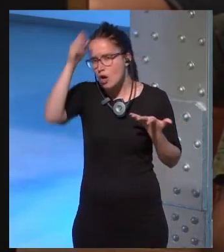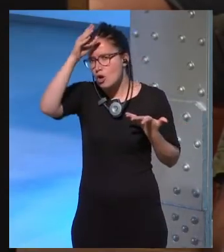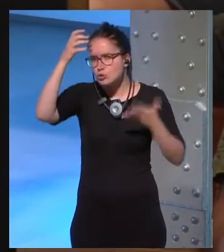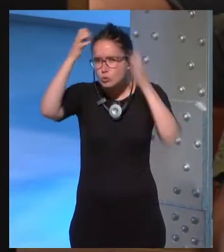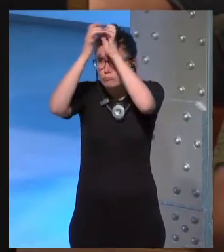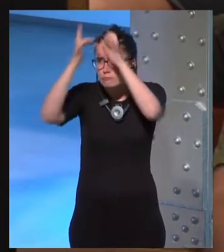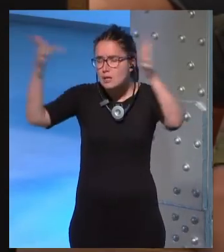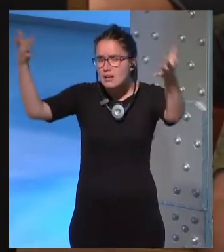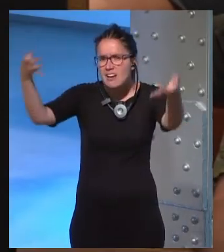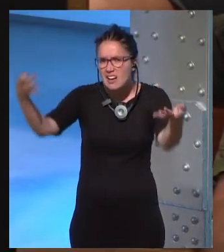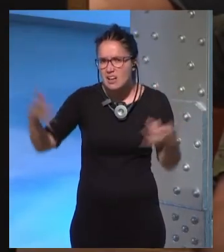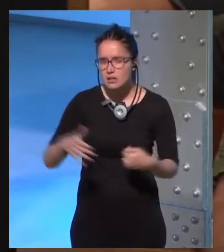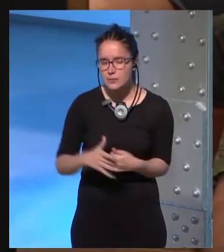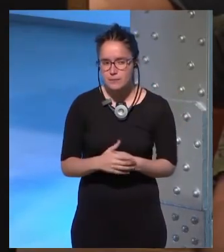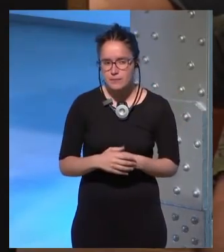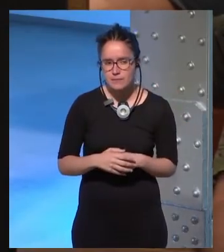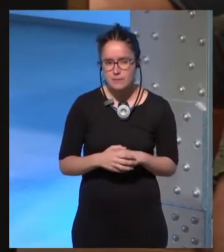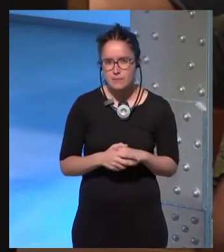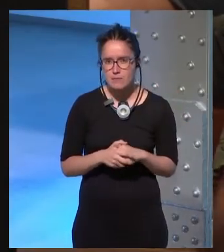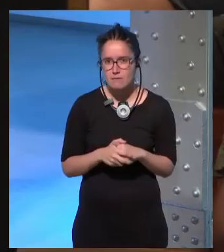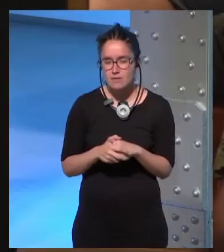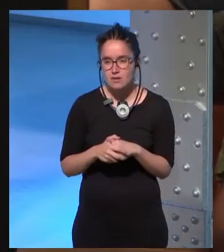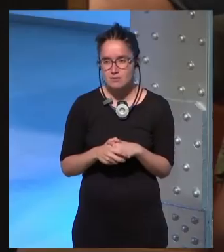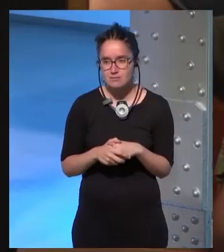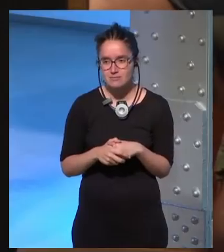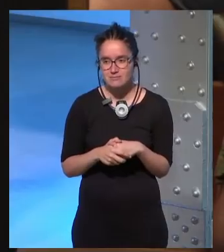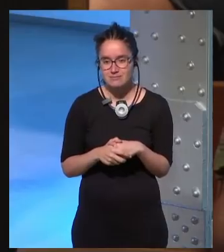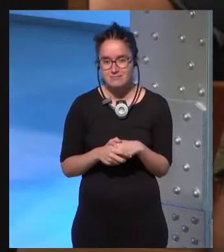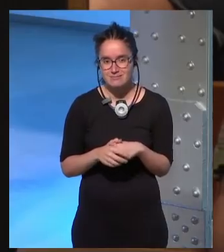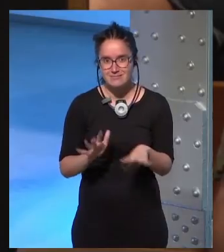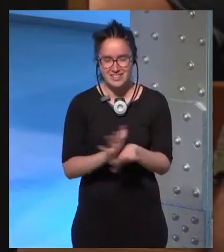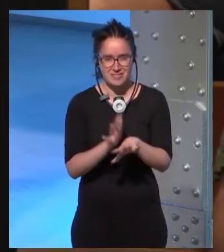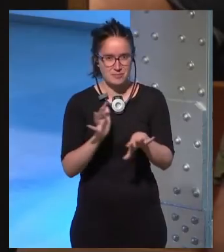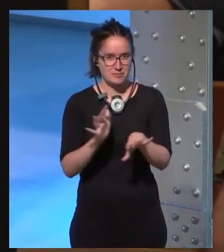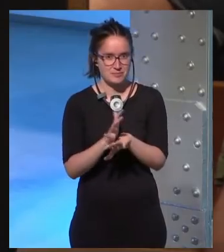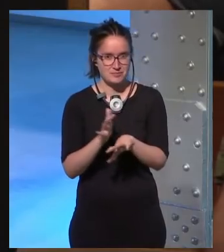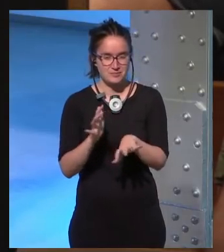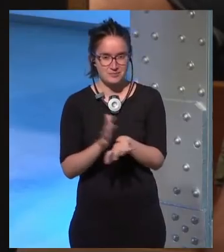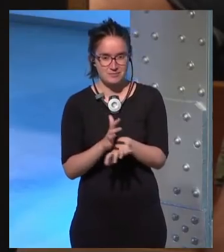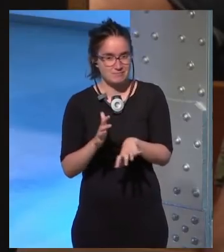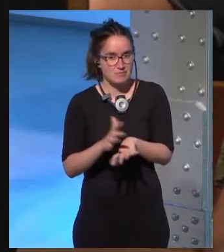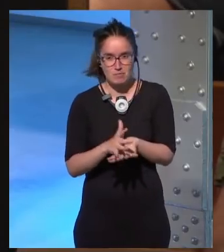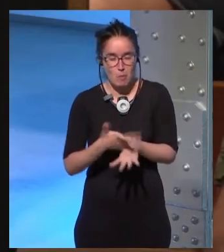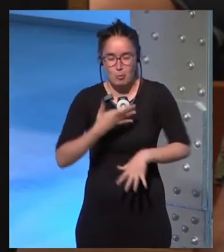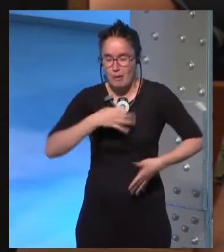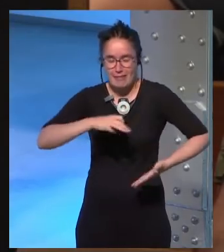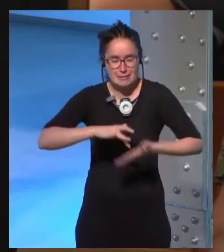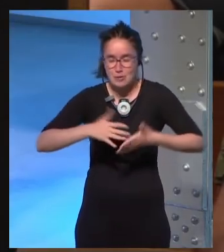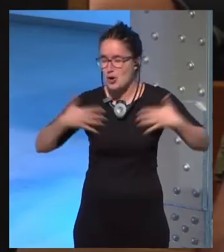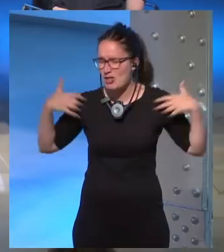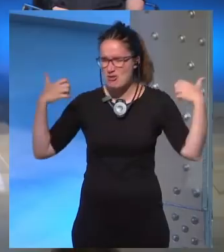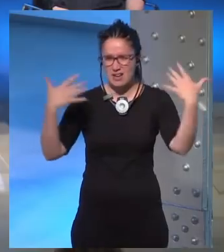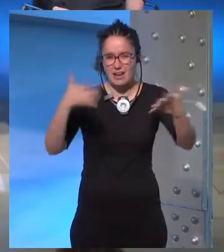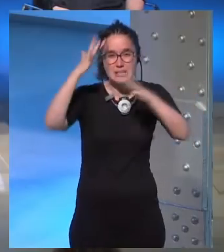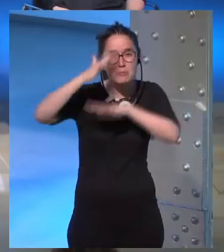in the V series. What were they in your mind? They can be whatever you imagined them to be.